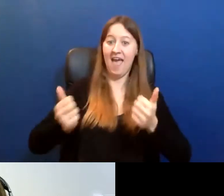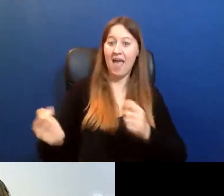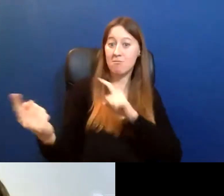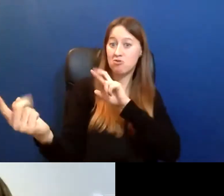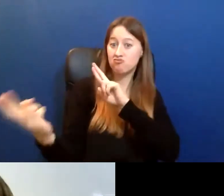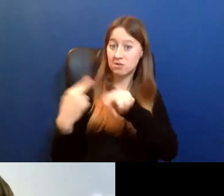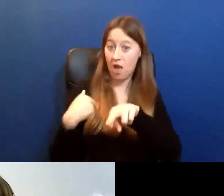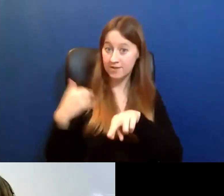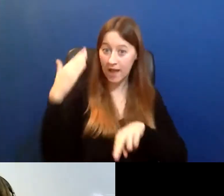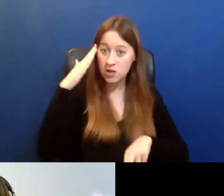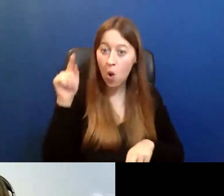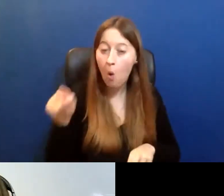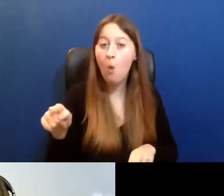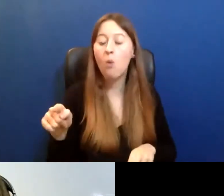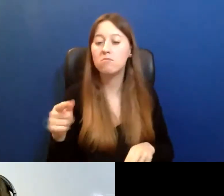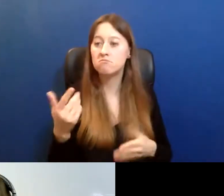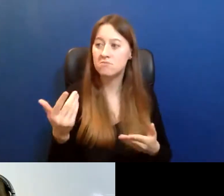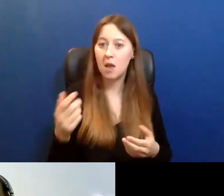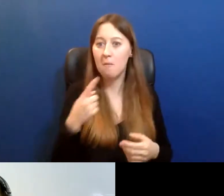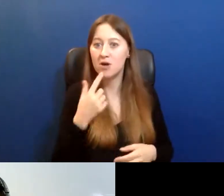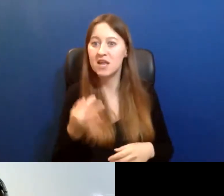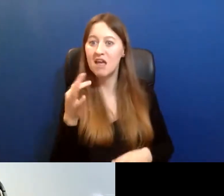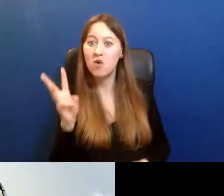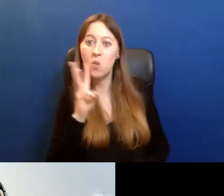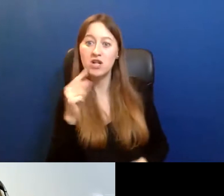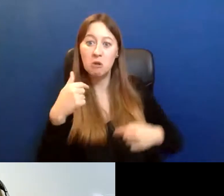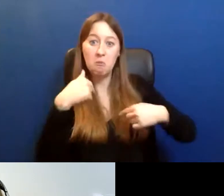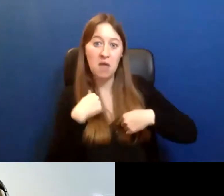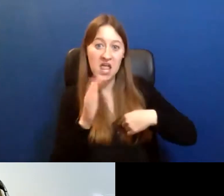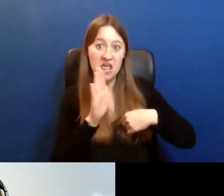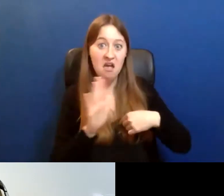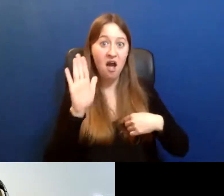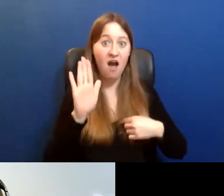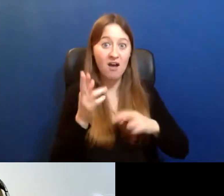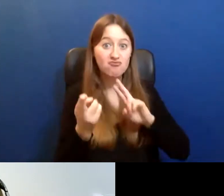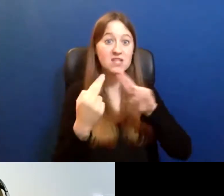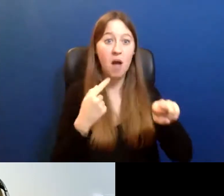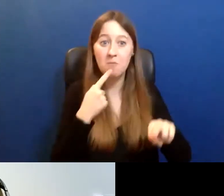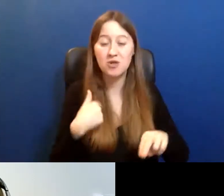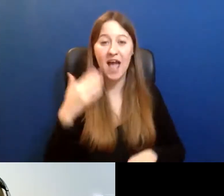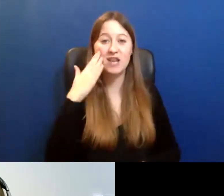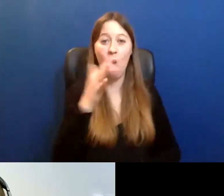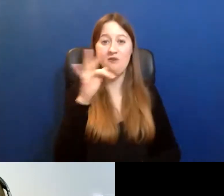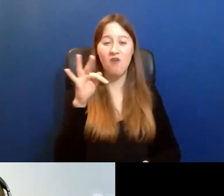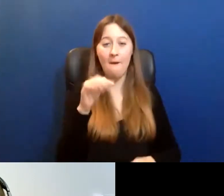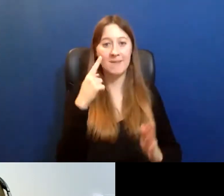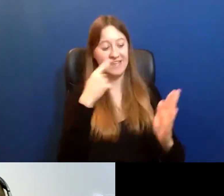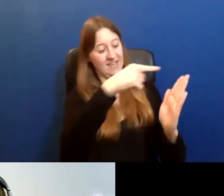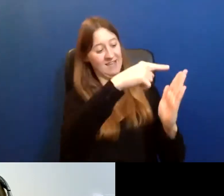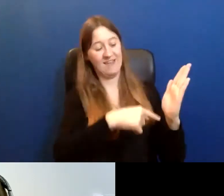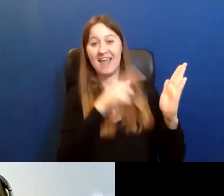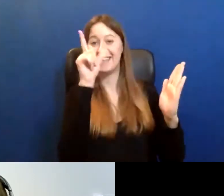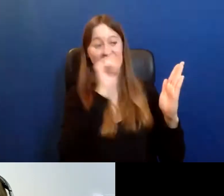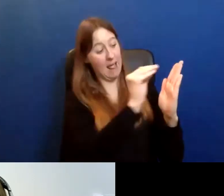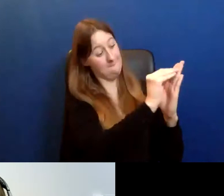that, or if they would rather that I take a stab at it myself. But I know from scrolling through the names here that we have some